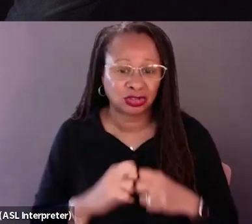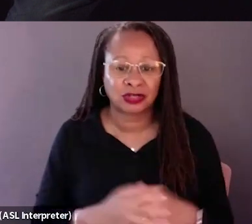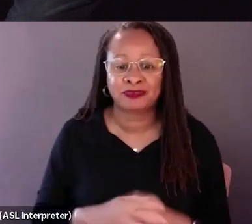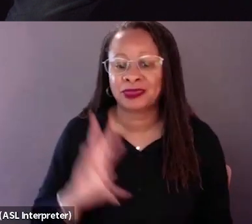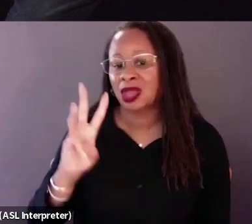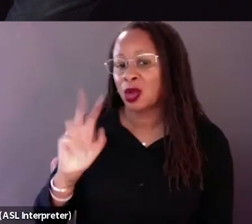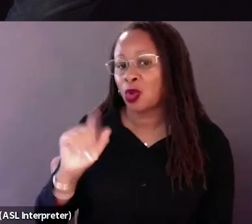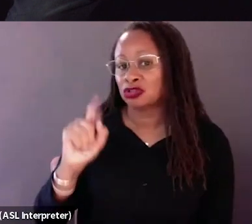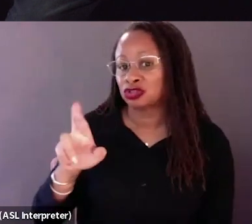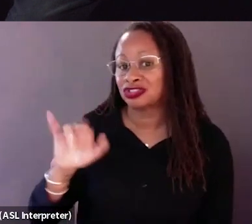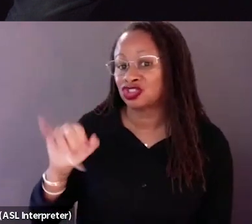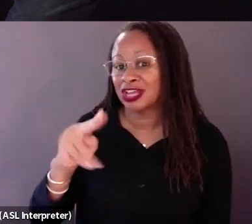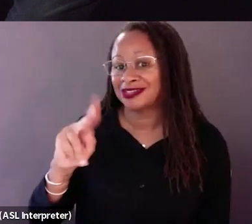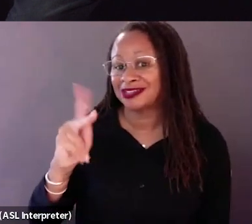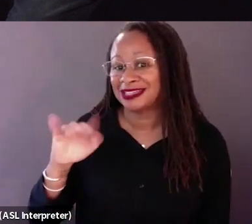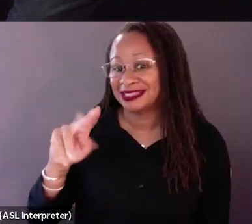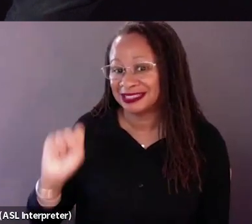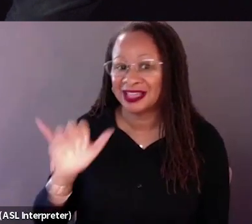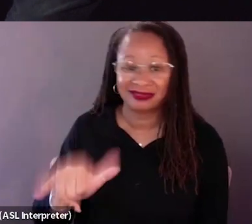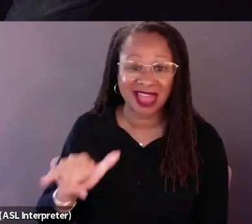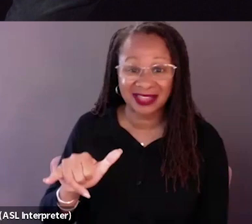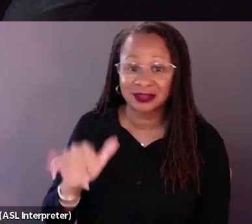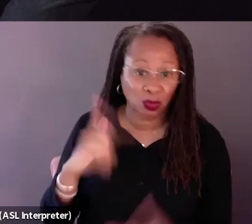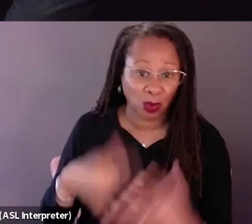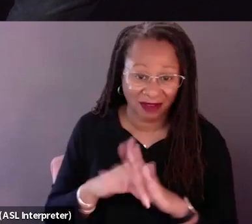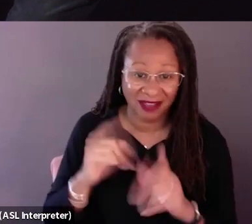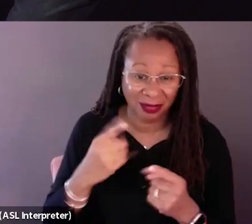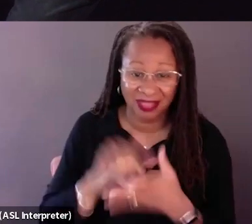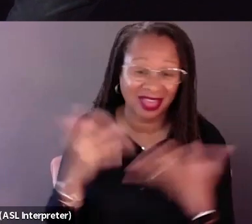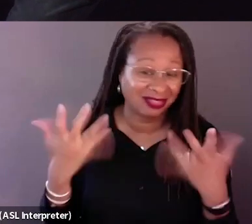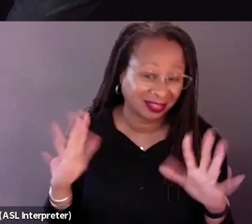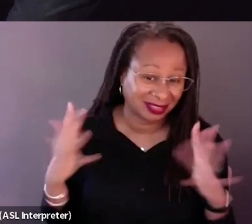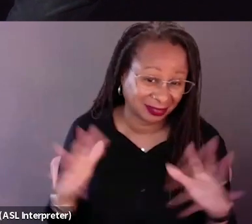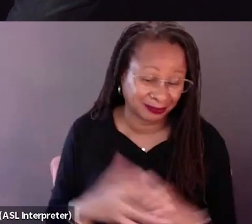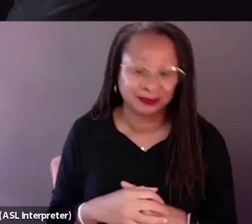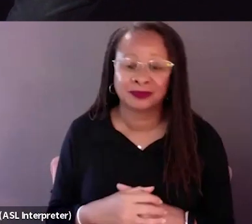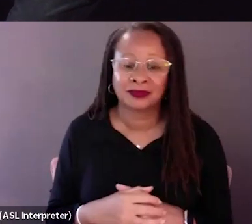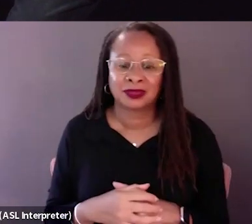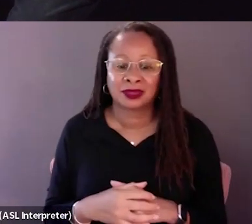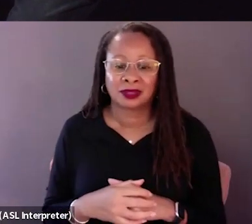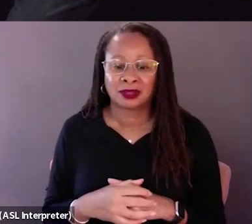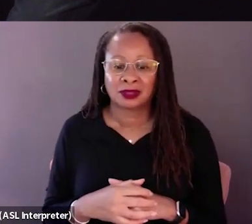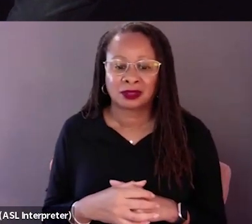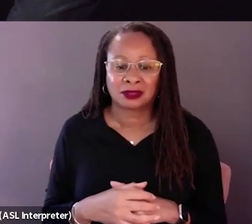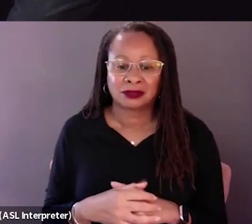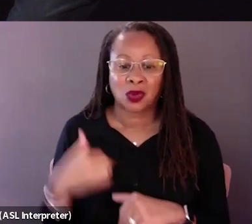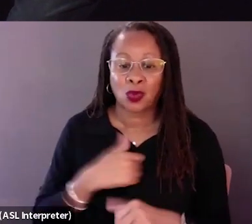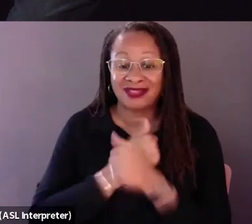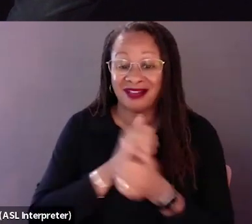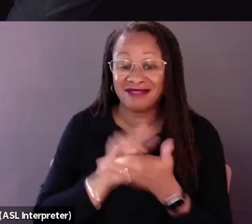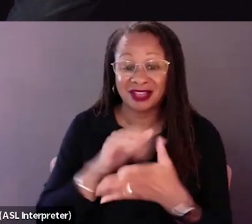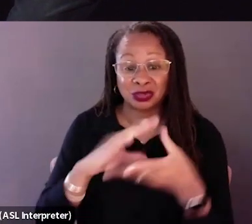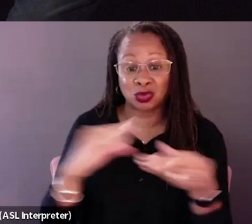Jenkins story, that's pretty much, what there was about that. We and we love that